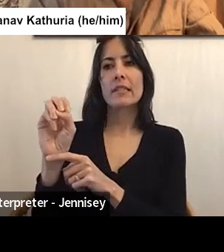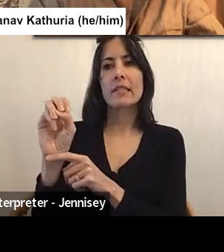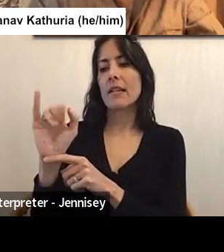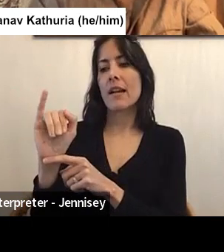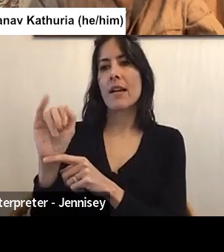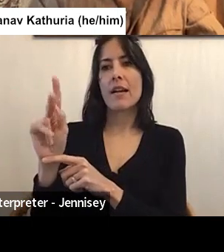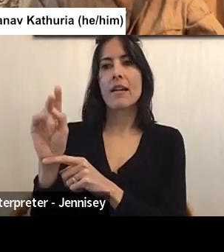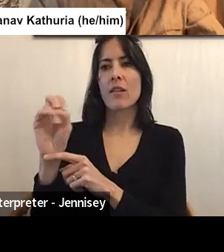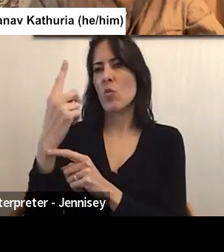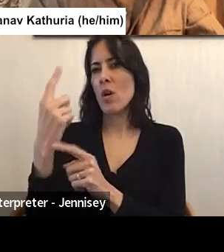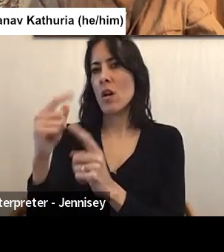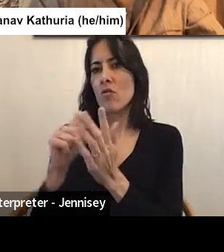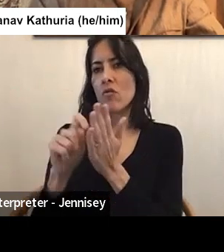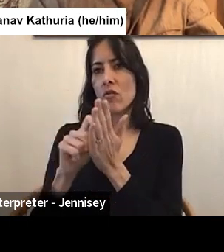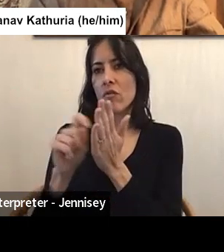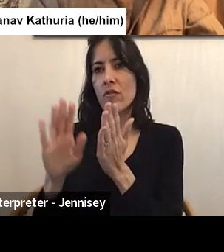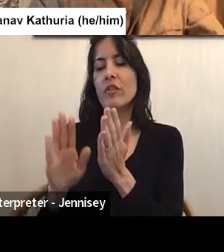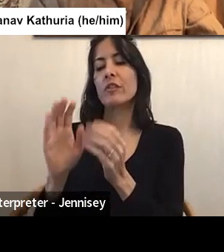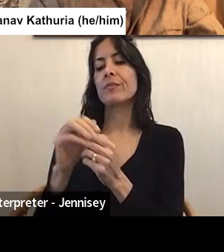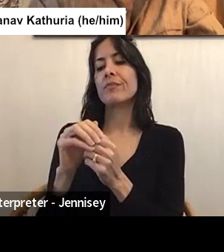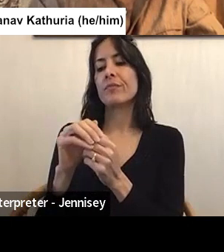Morenike Giwa